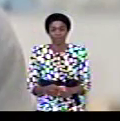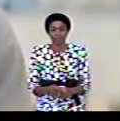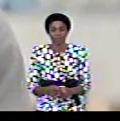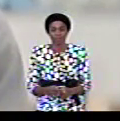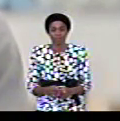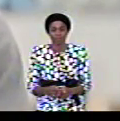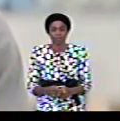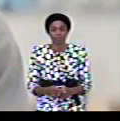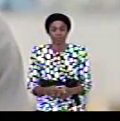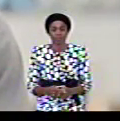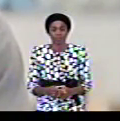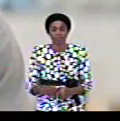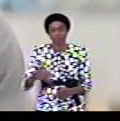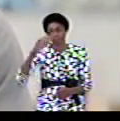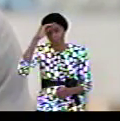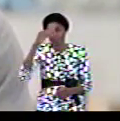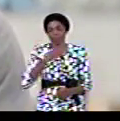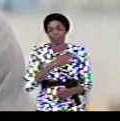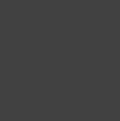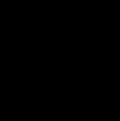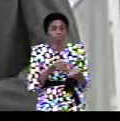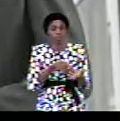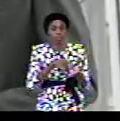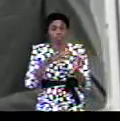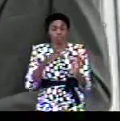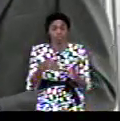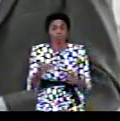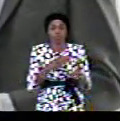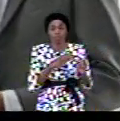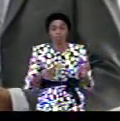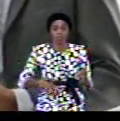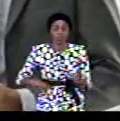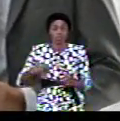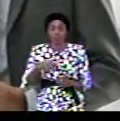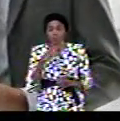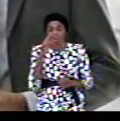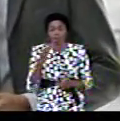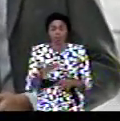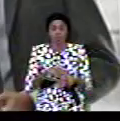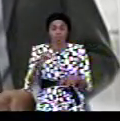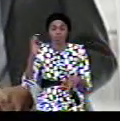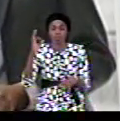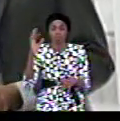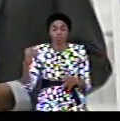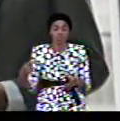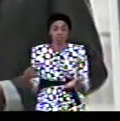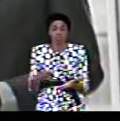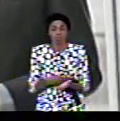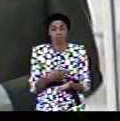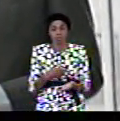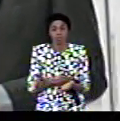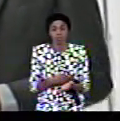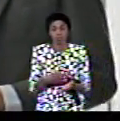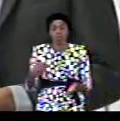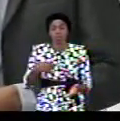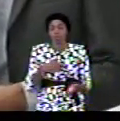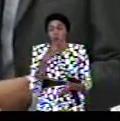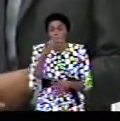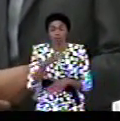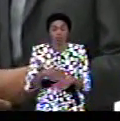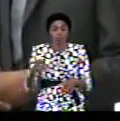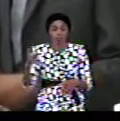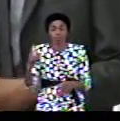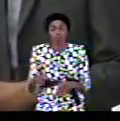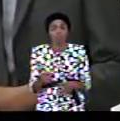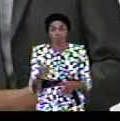Man and God, we're called the preachers of the gospel. We're called evangelists and